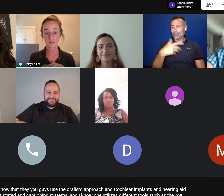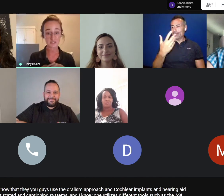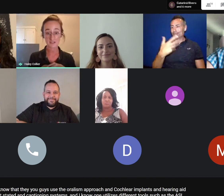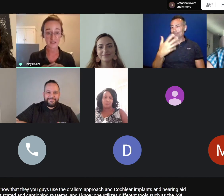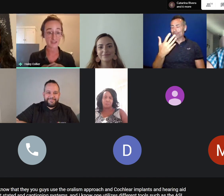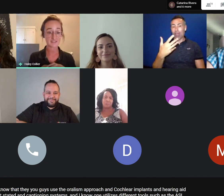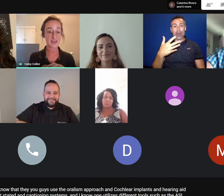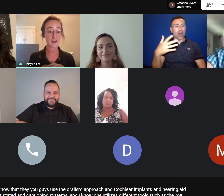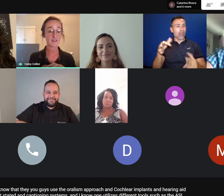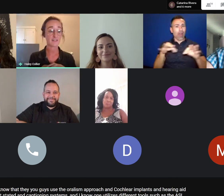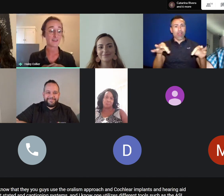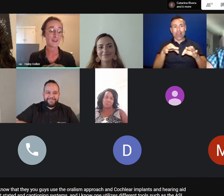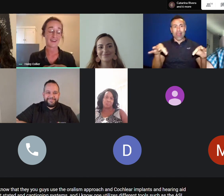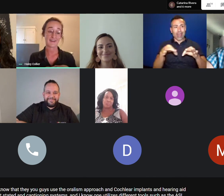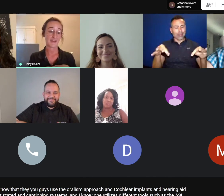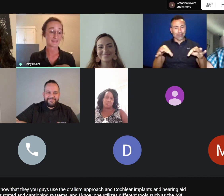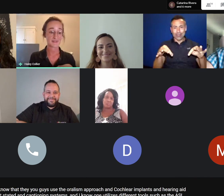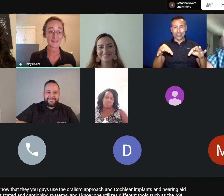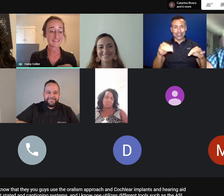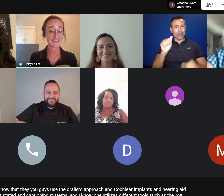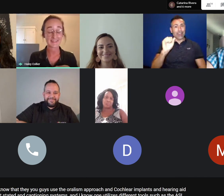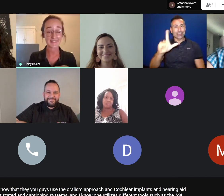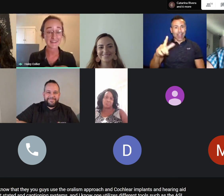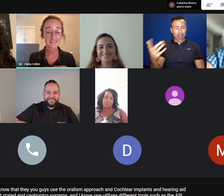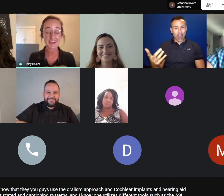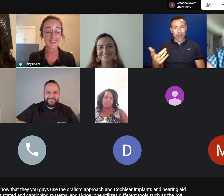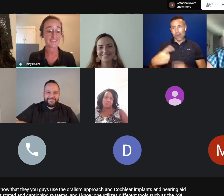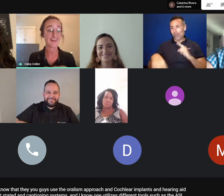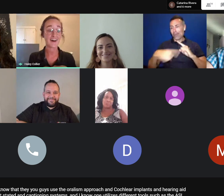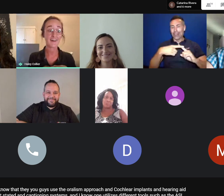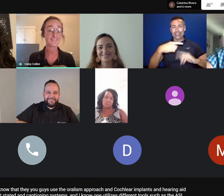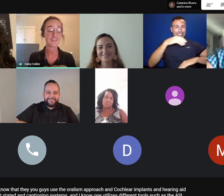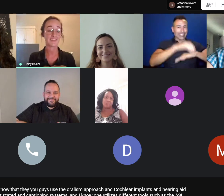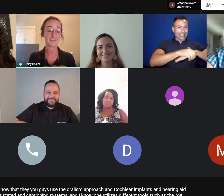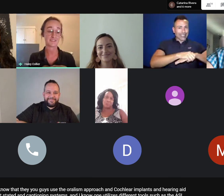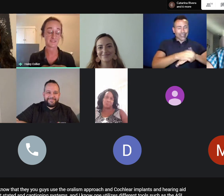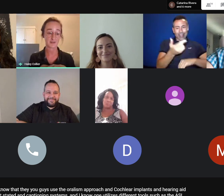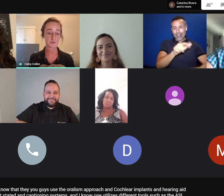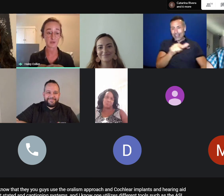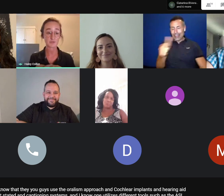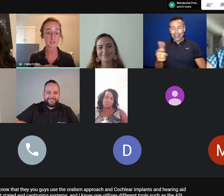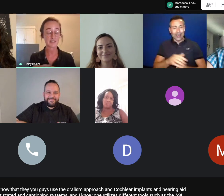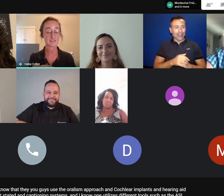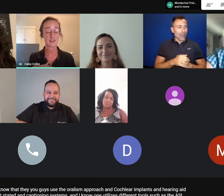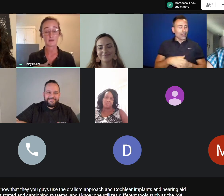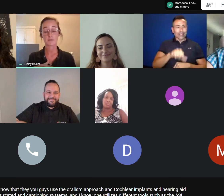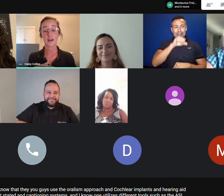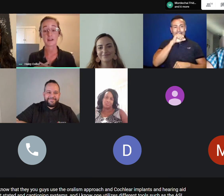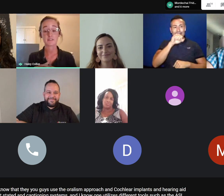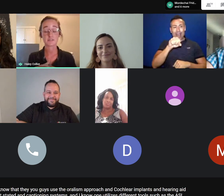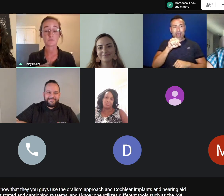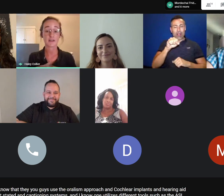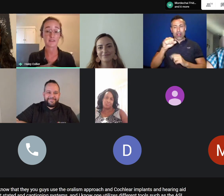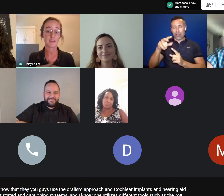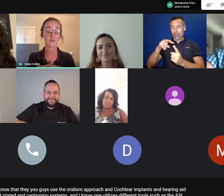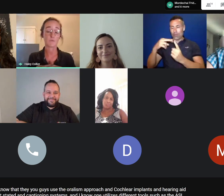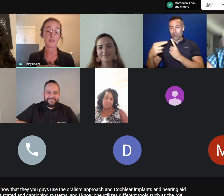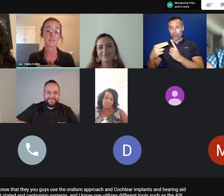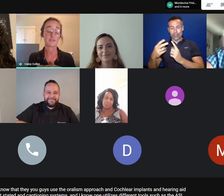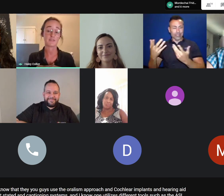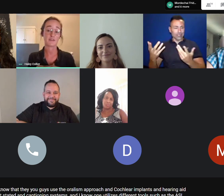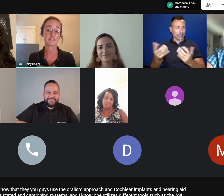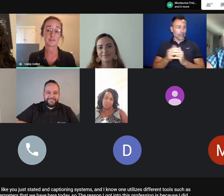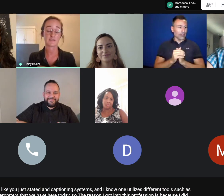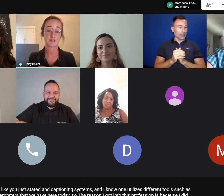the language of ASL, as well as English. I love the different approaches. Prior to